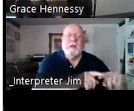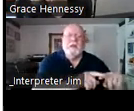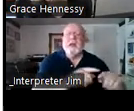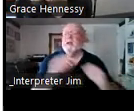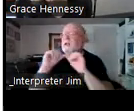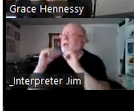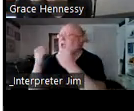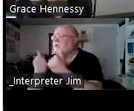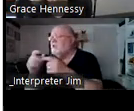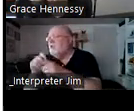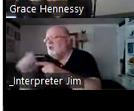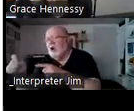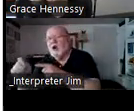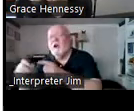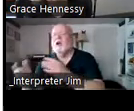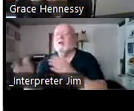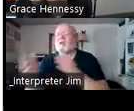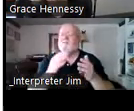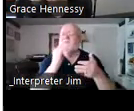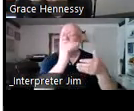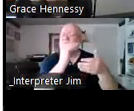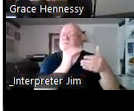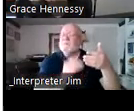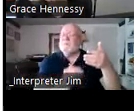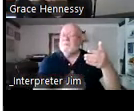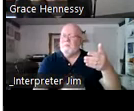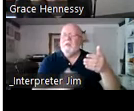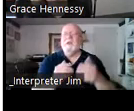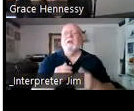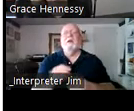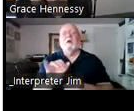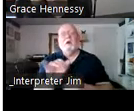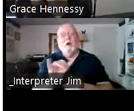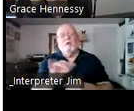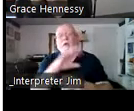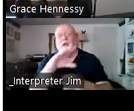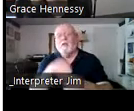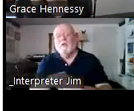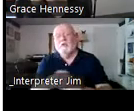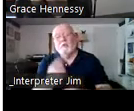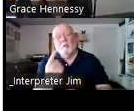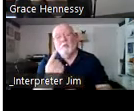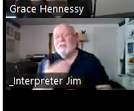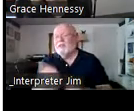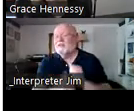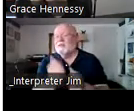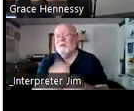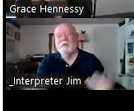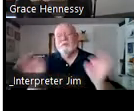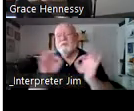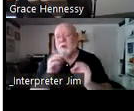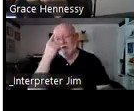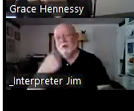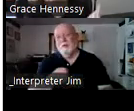Prevention Lifeline phone number, and making the environment safe. It also includes the one thing that is most important to me and worth